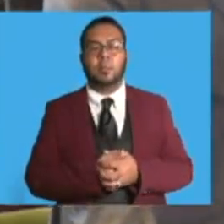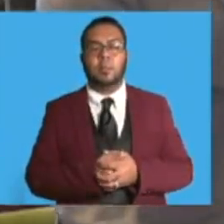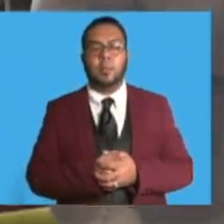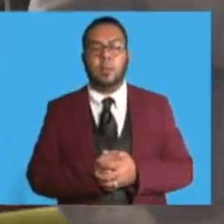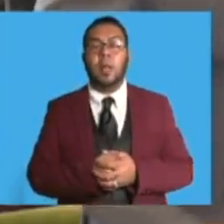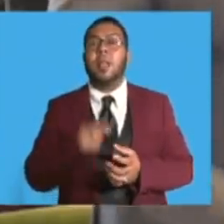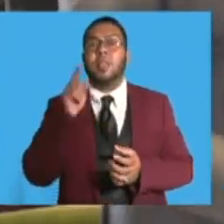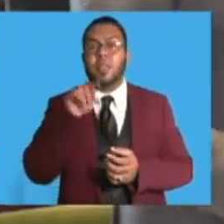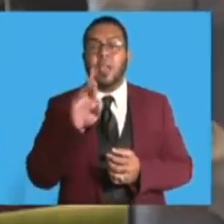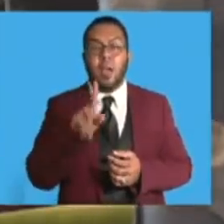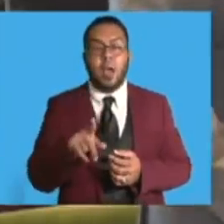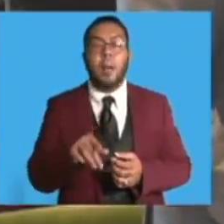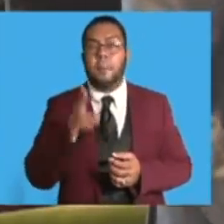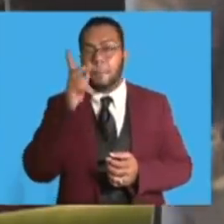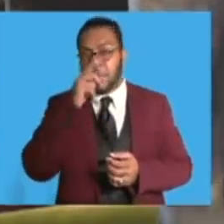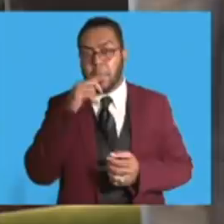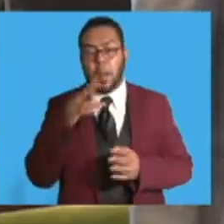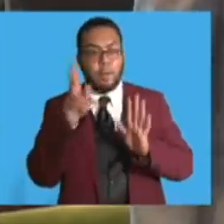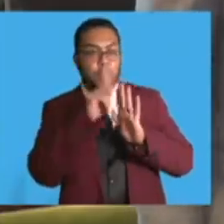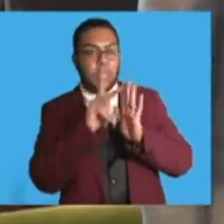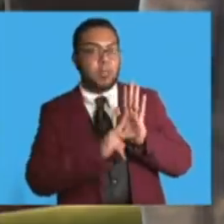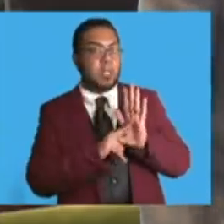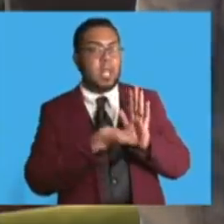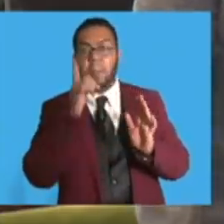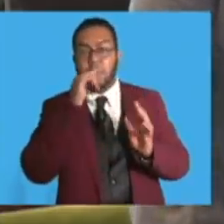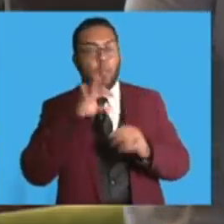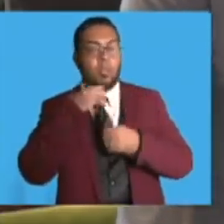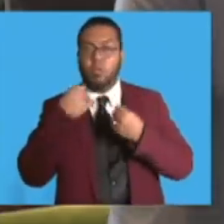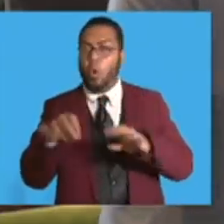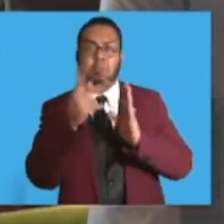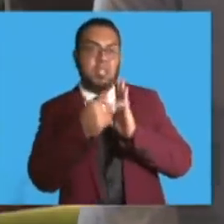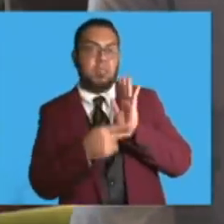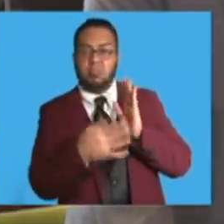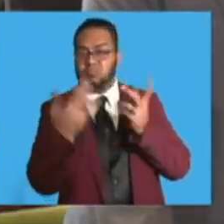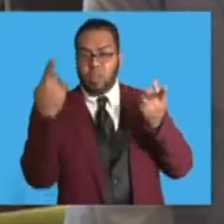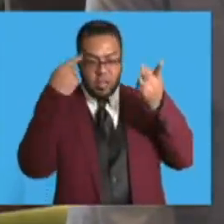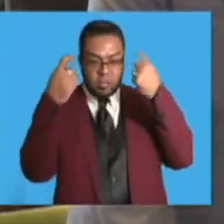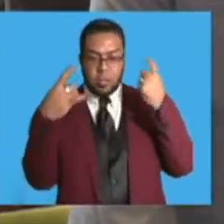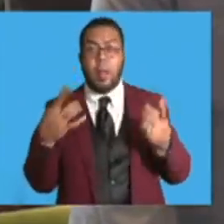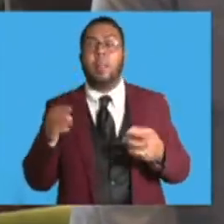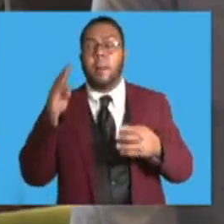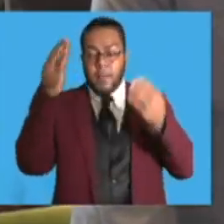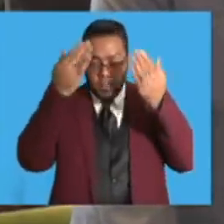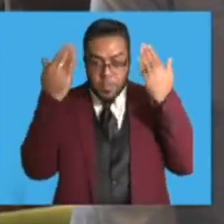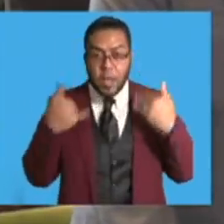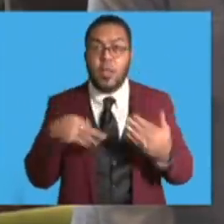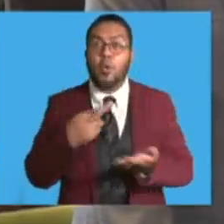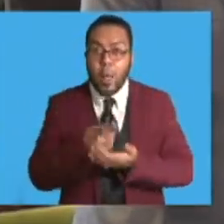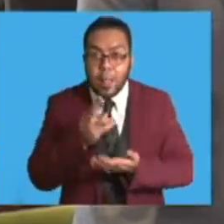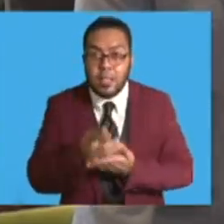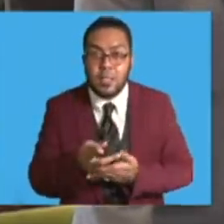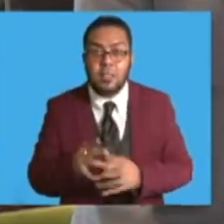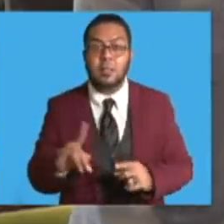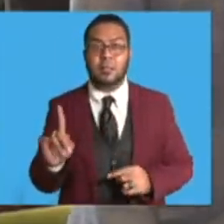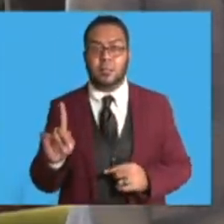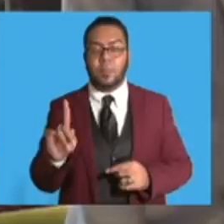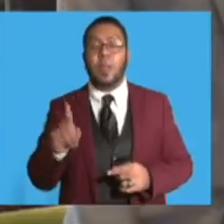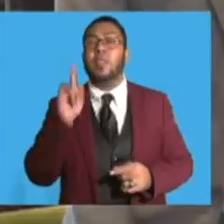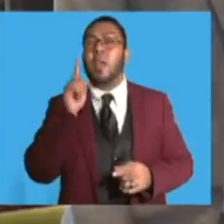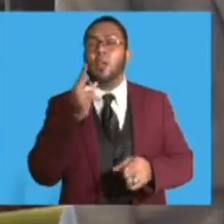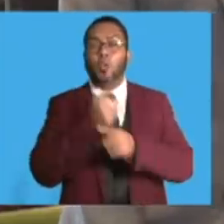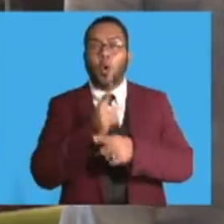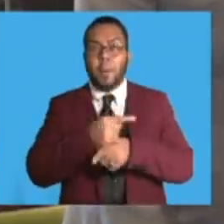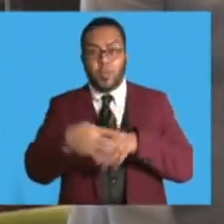there are, of course, people with principles and there are people with no principles, Madam Speaker. Madam Speaker, the reality is that they talked about